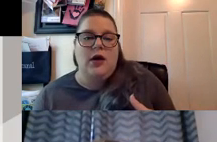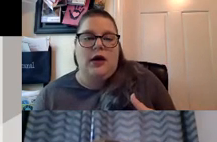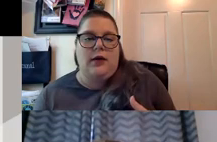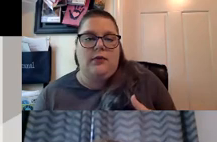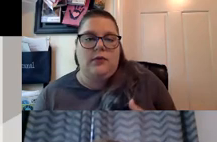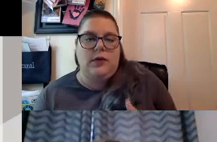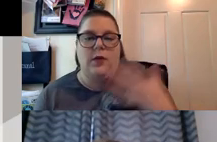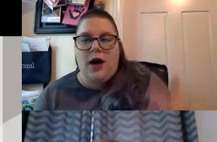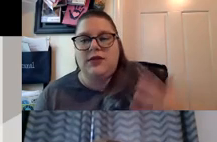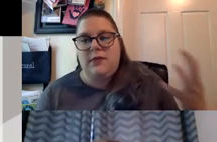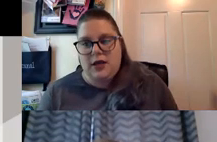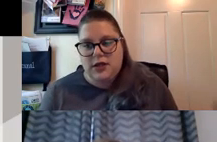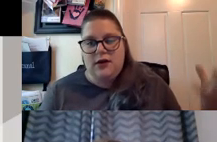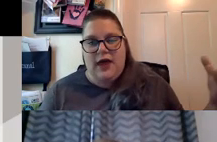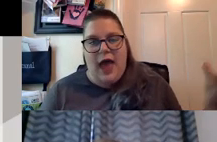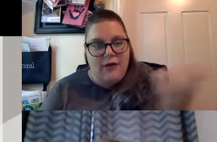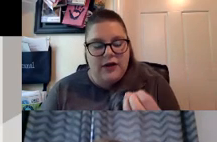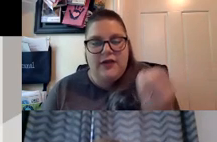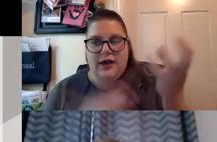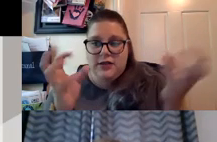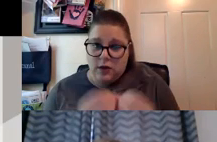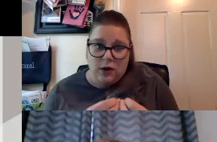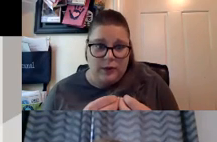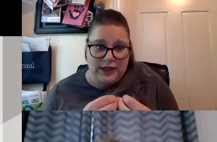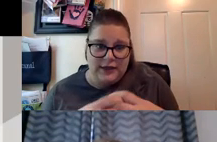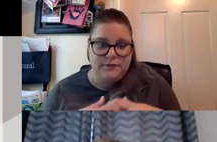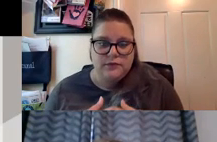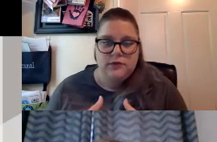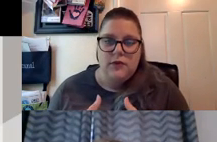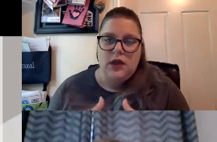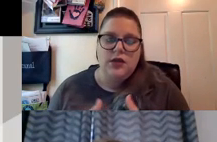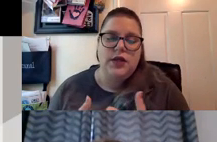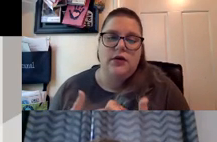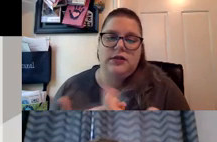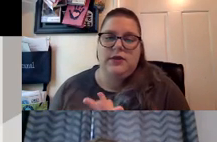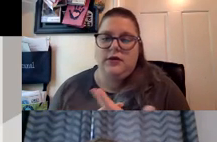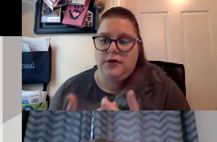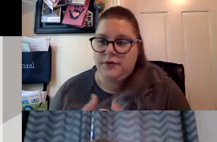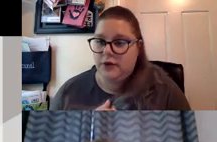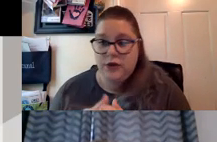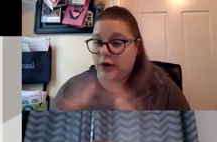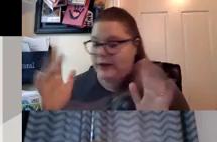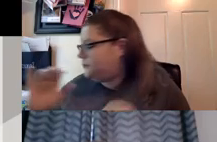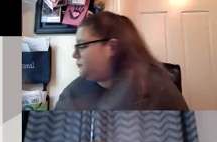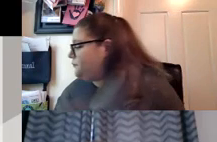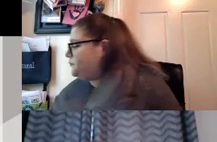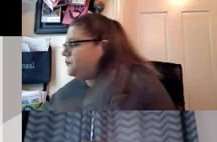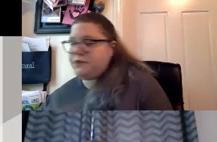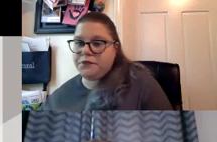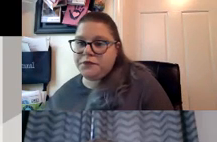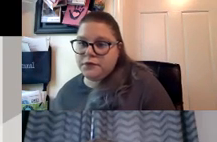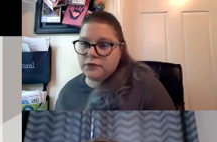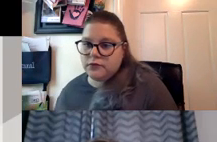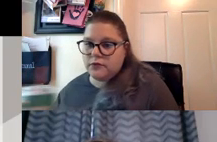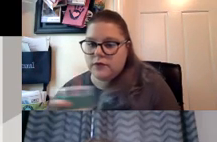them, we want to make sure that everything is incorporated. So, no, go ahead. Someone